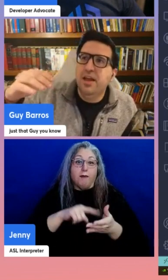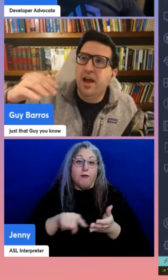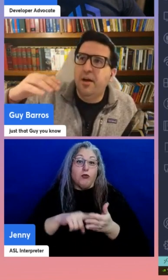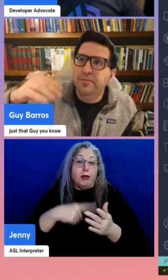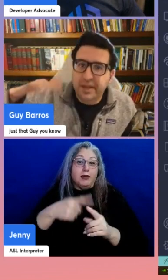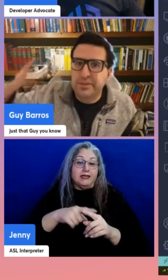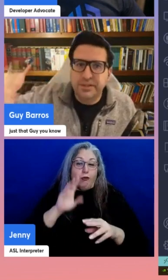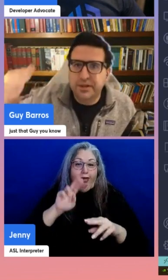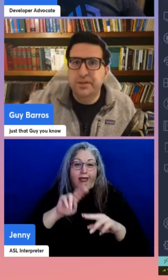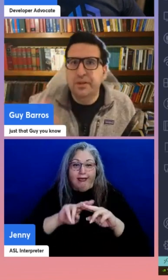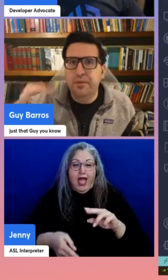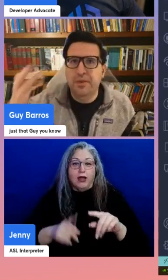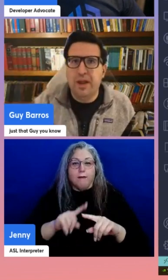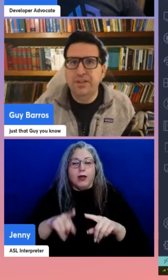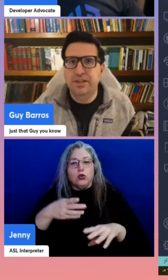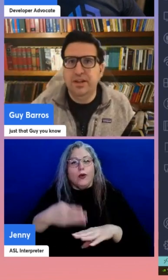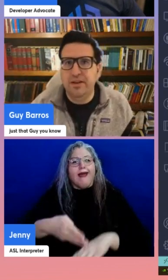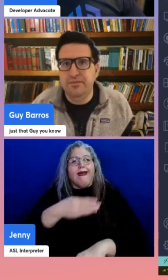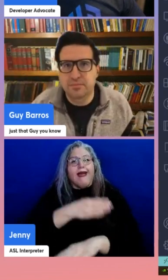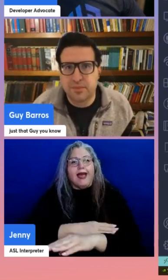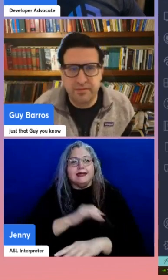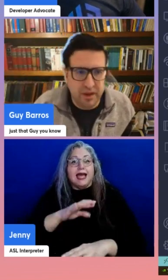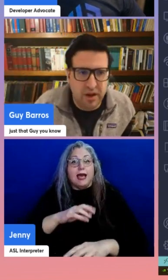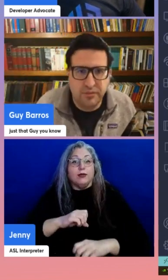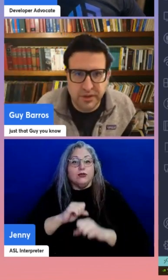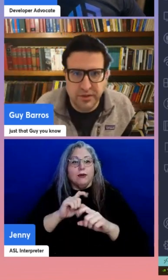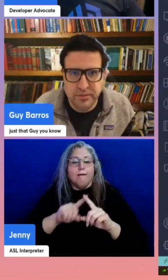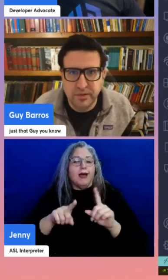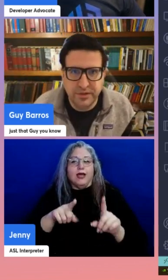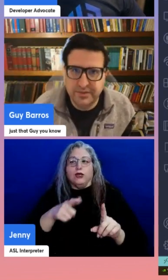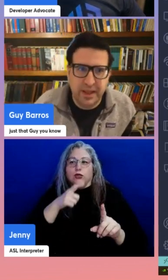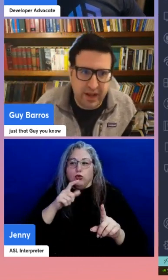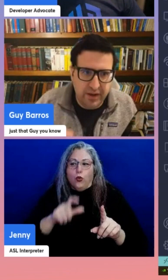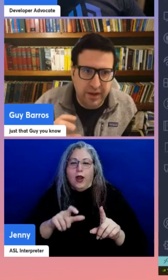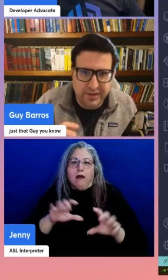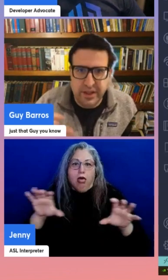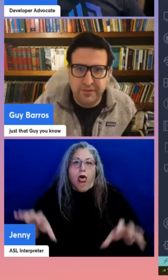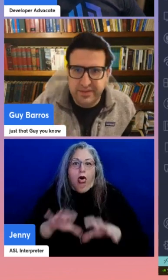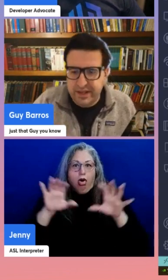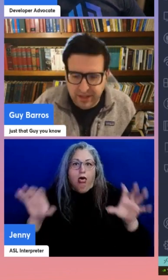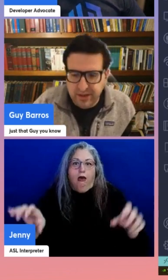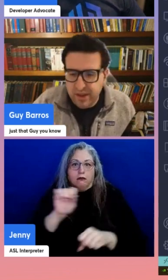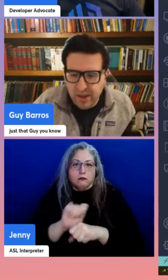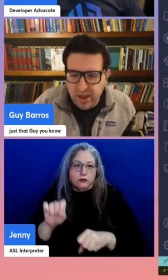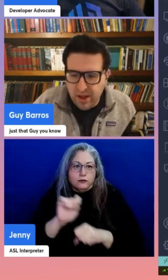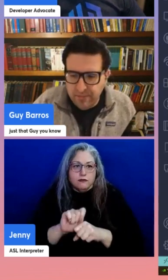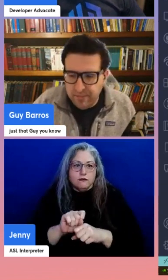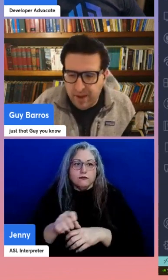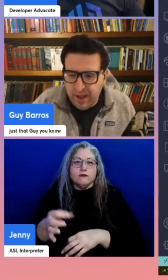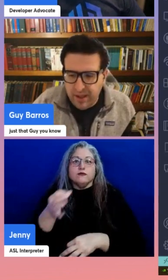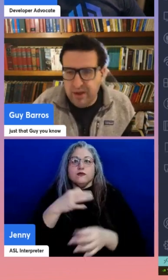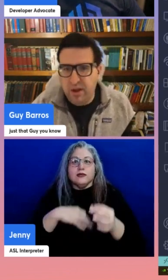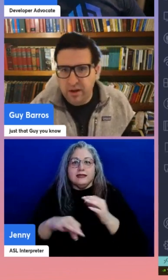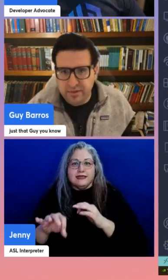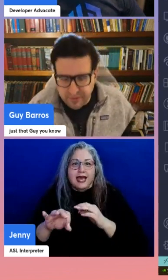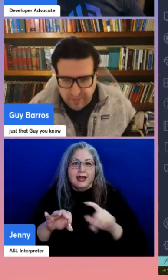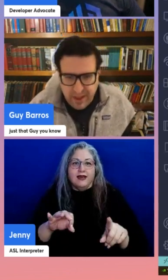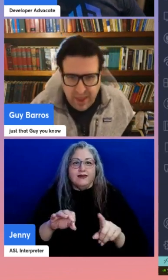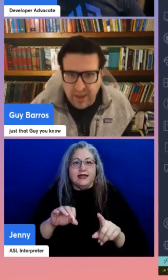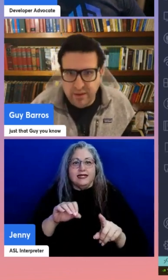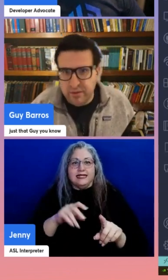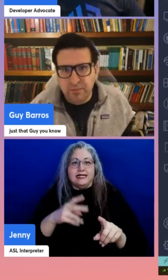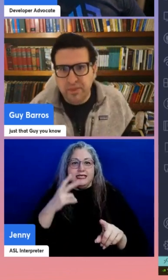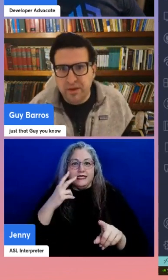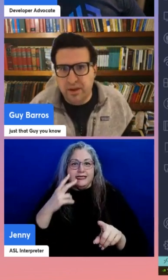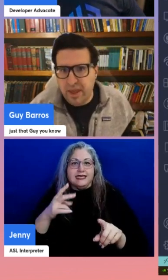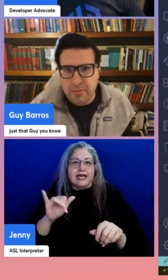enhancing cybersecurity without actually kind of having a lot of work to do, right? Just saying, like, okay, instead of seeding it by a long lived or